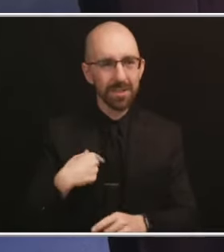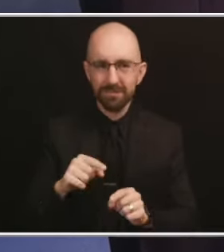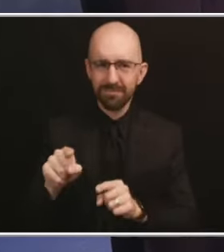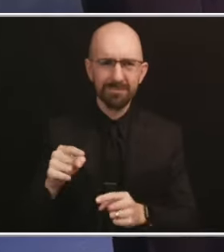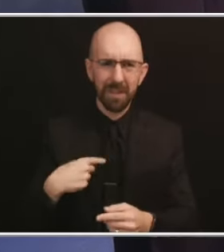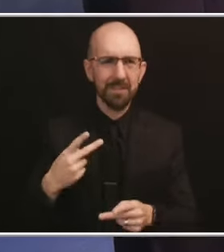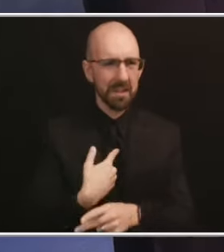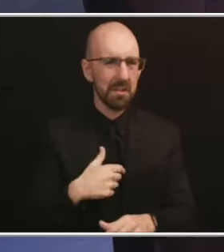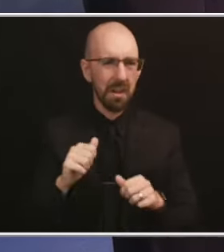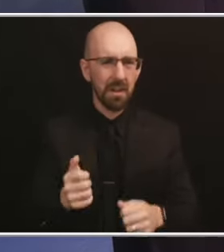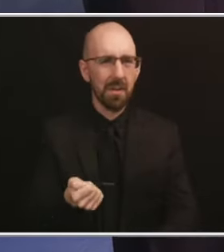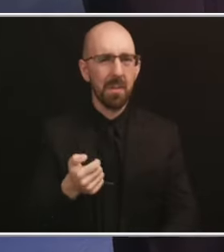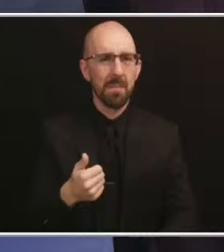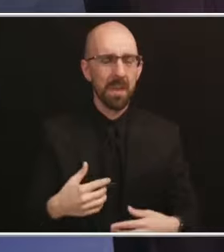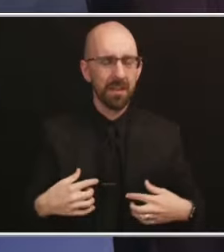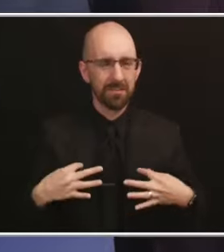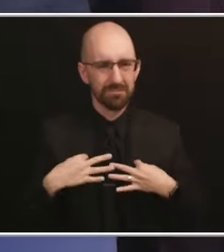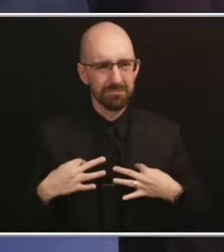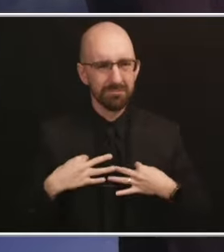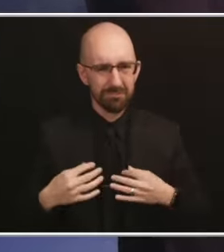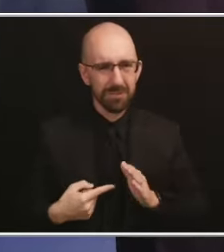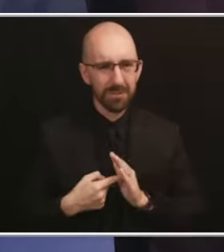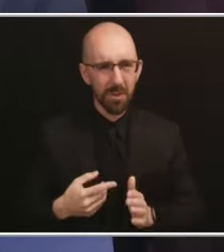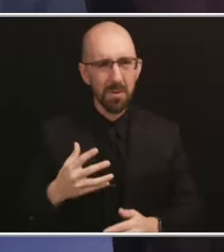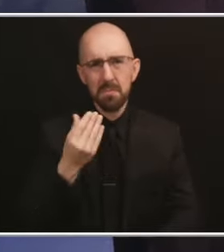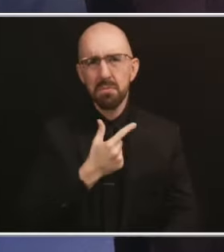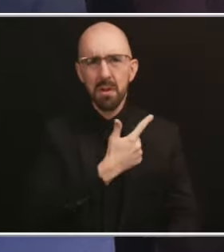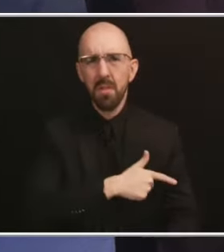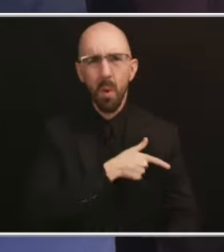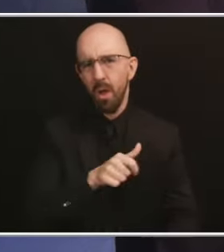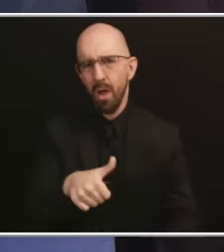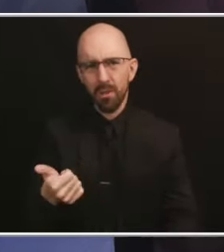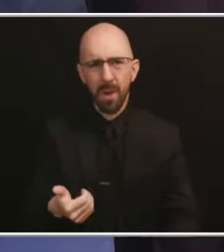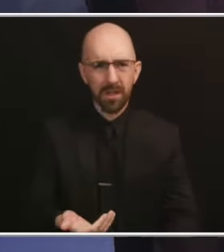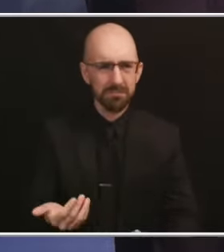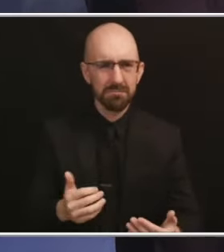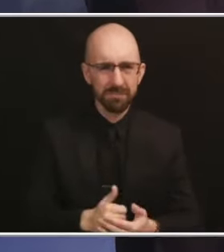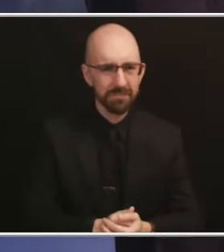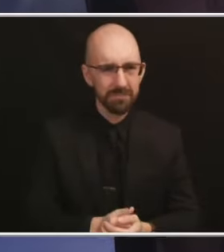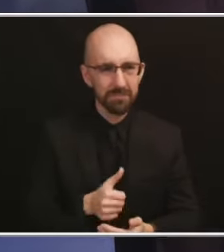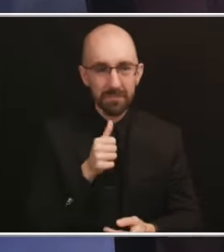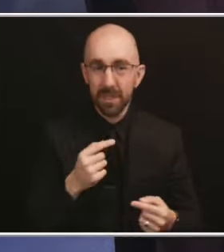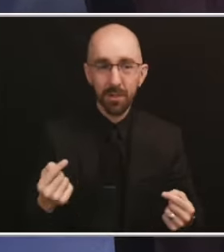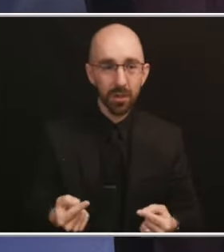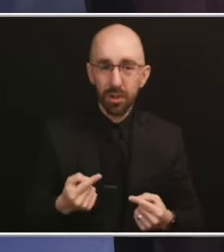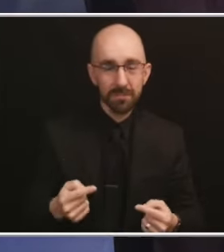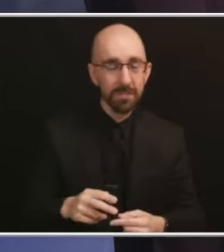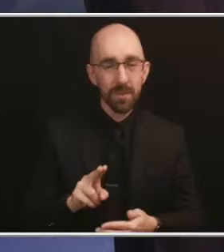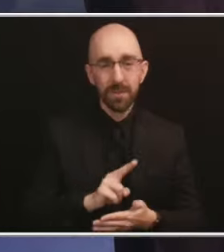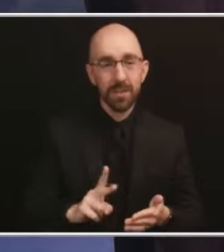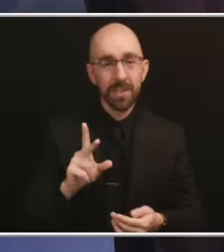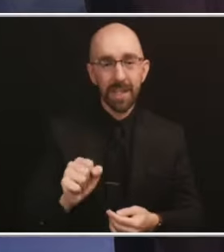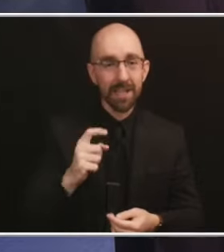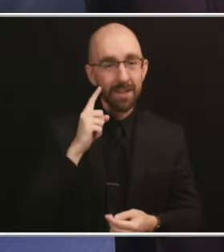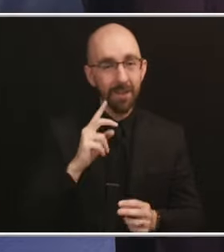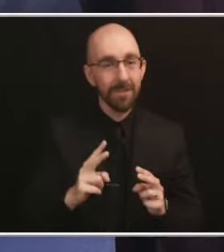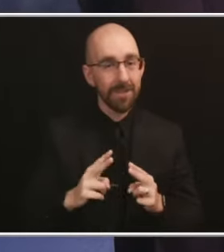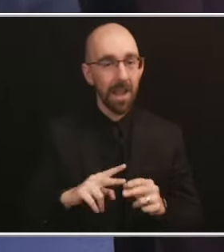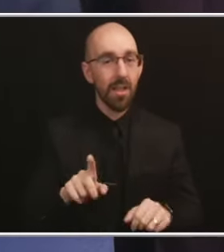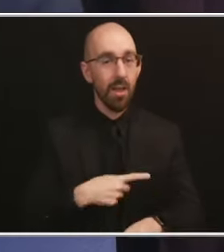Yeah. how I look at it. I'm pretty loyal around here, you know. That didn't hurt. Been at the University of Kansas for a very long time. Now I'm showing